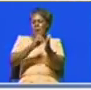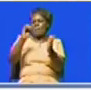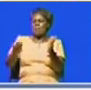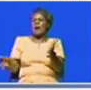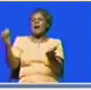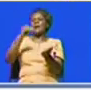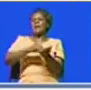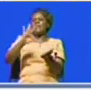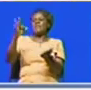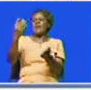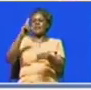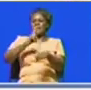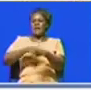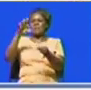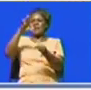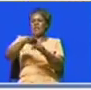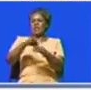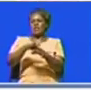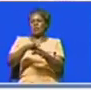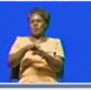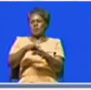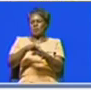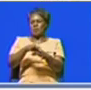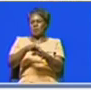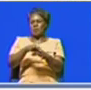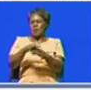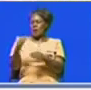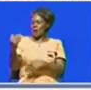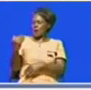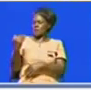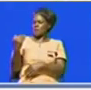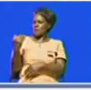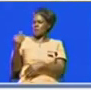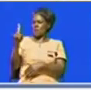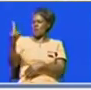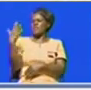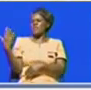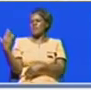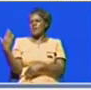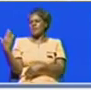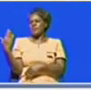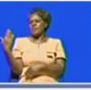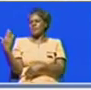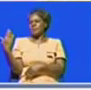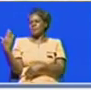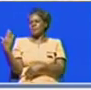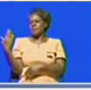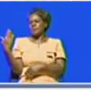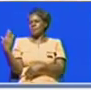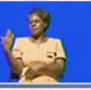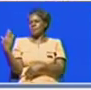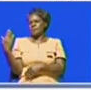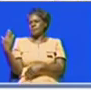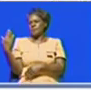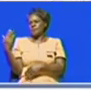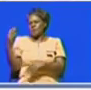be going for the third round of election. Is that what we want? Senator? Because you must ask yourself one thing, only one thing, and I'll ask Senator this. What